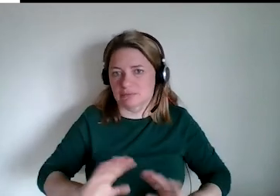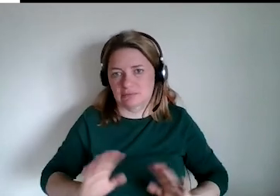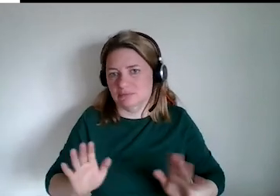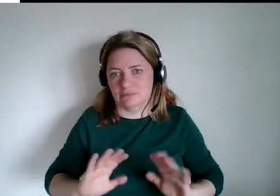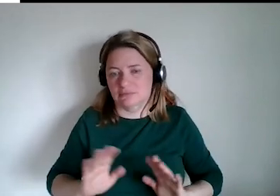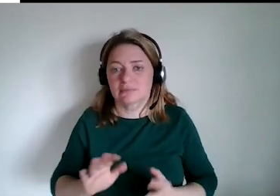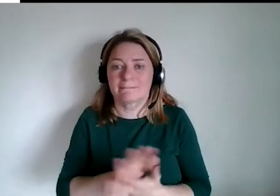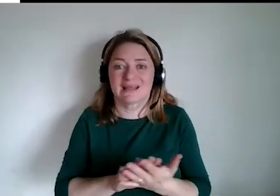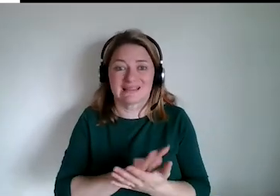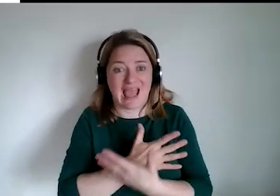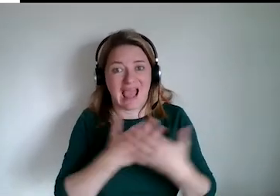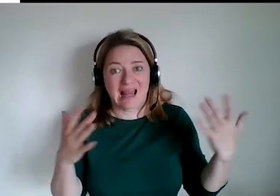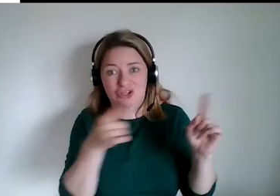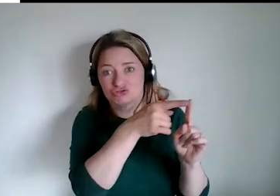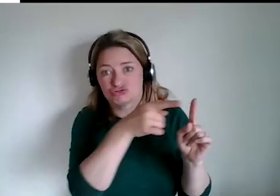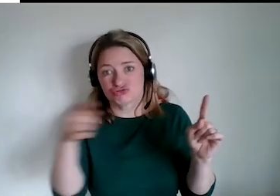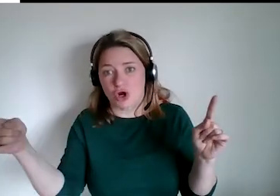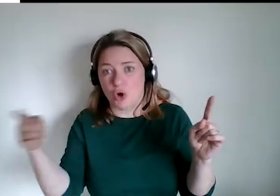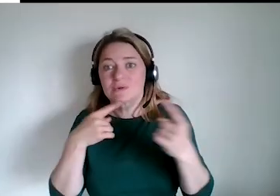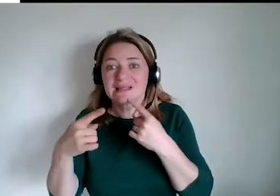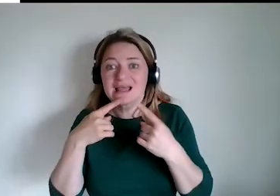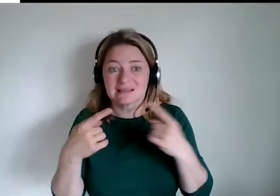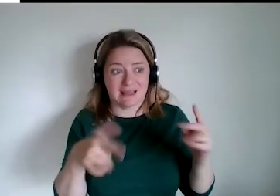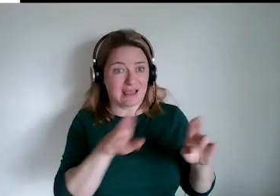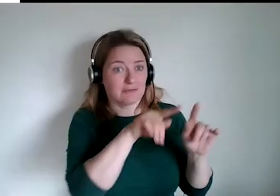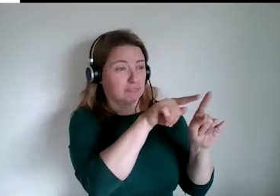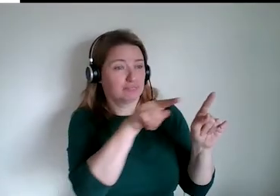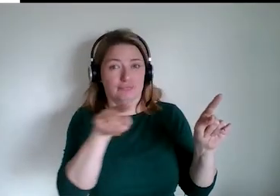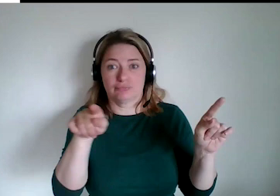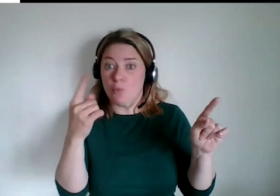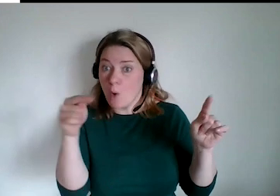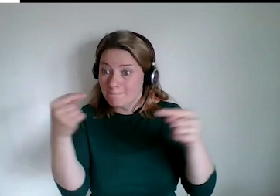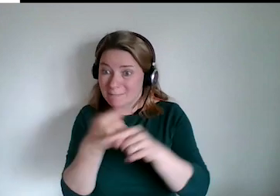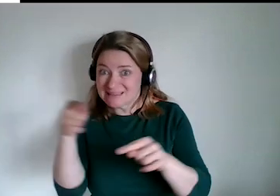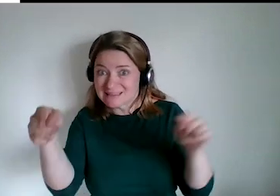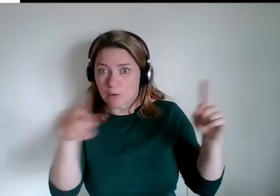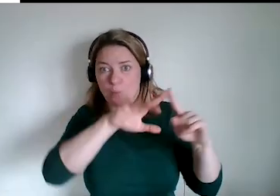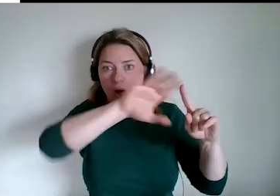that any row of data where there's only one missing even will not be included in the